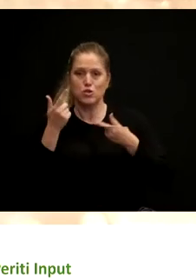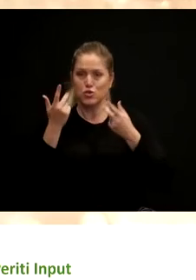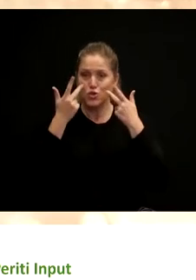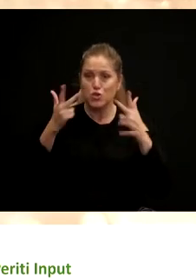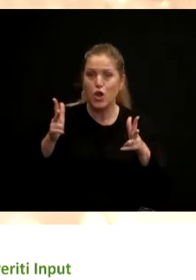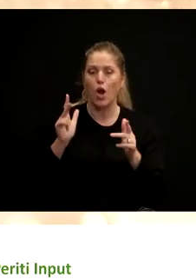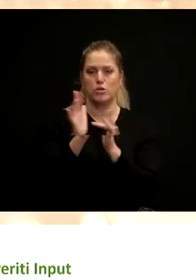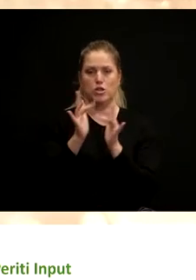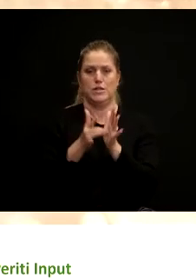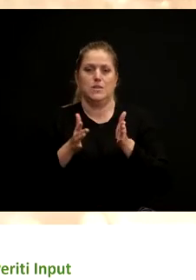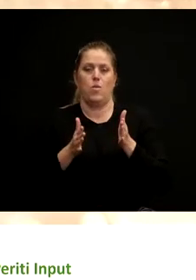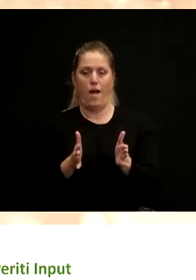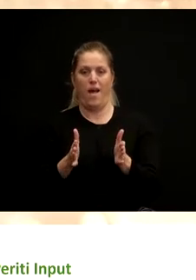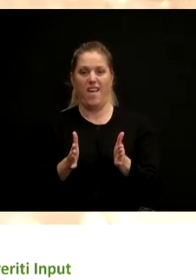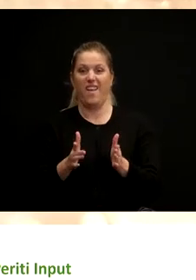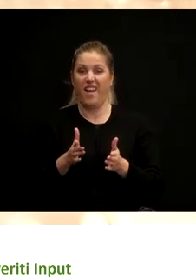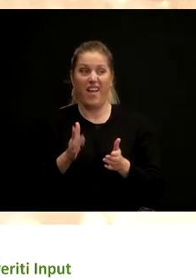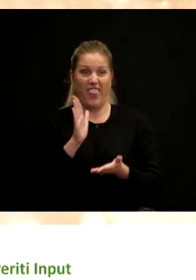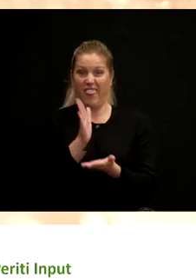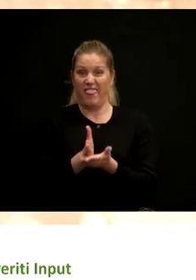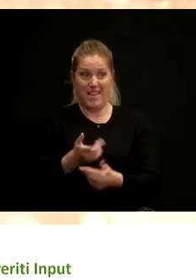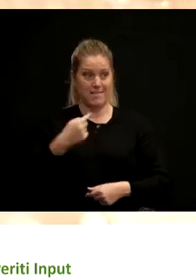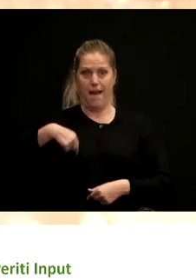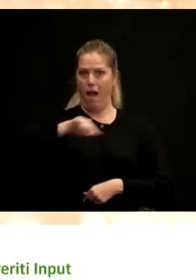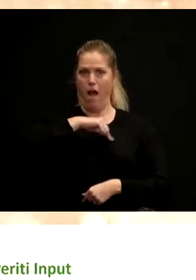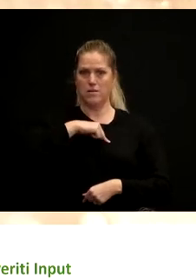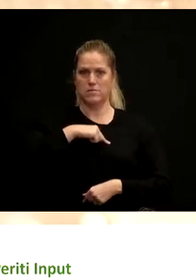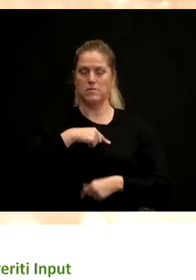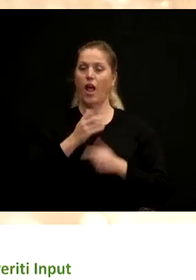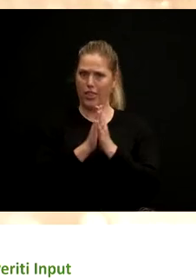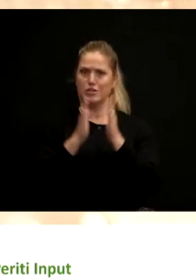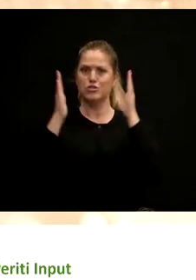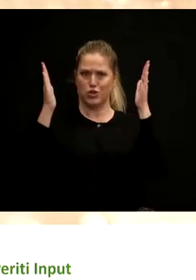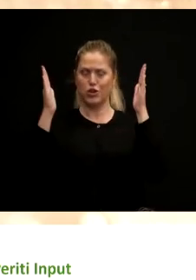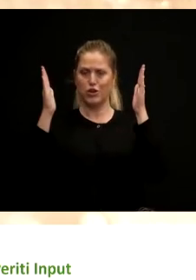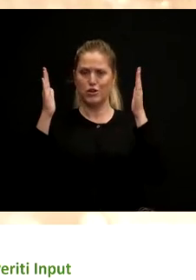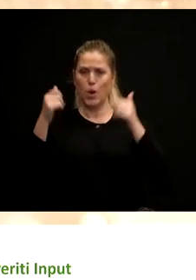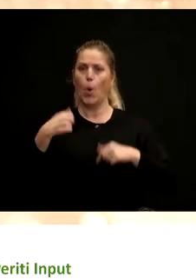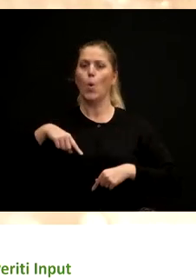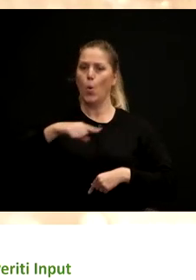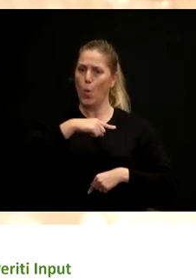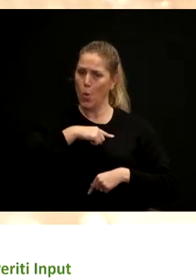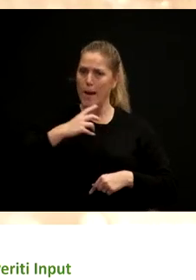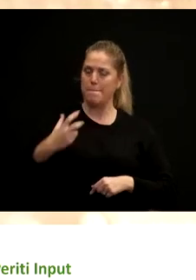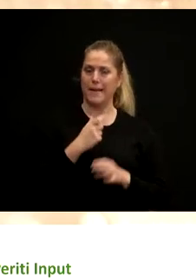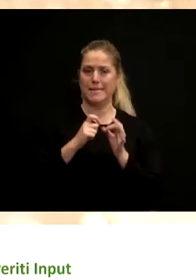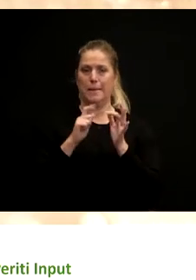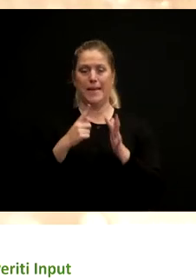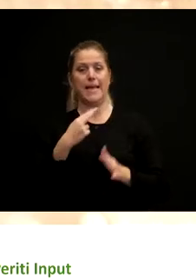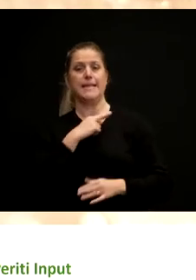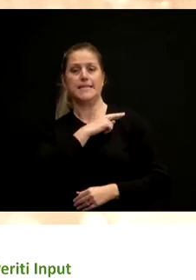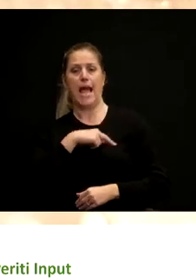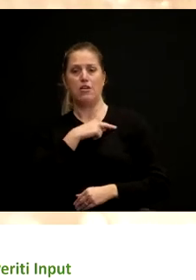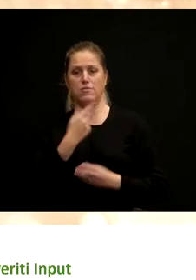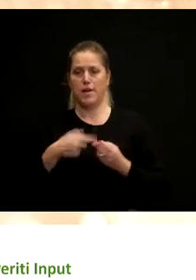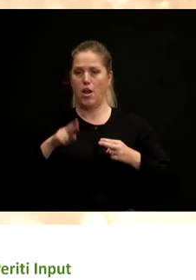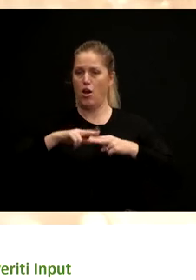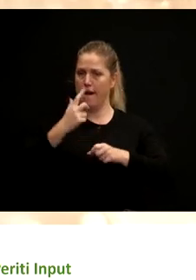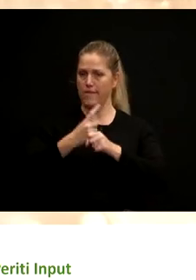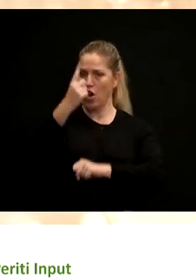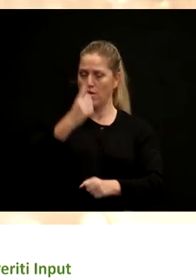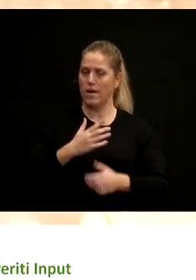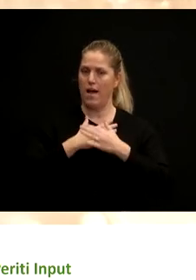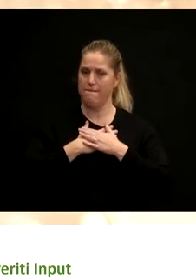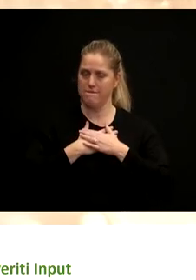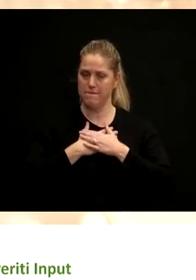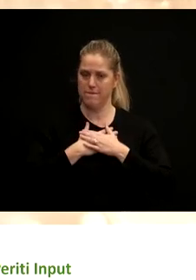church. The church exists to be sacrament of God's love, to make present that